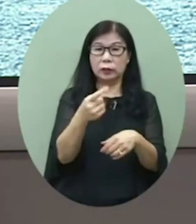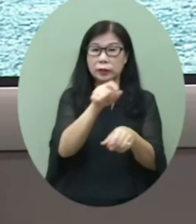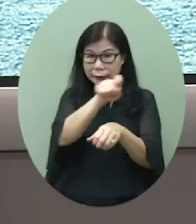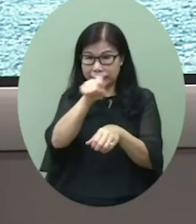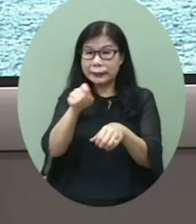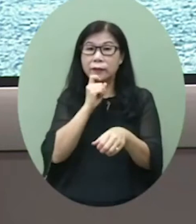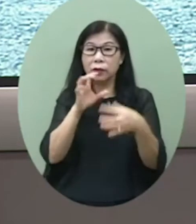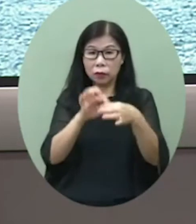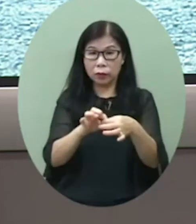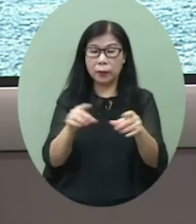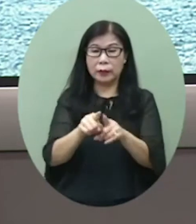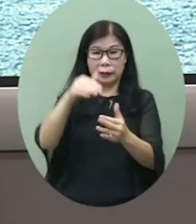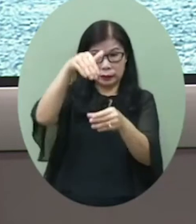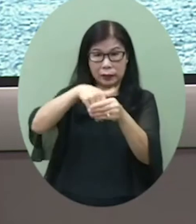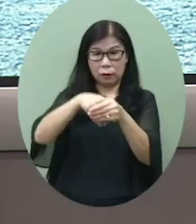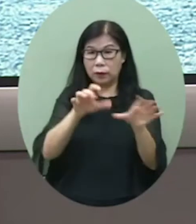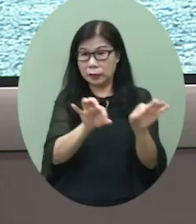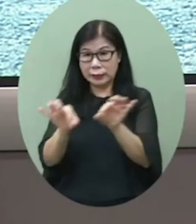2020